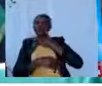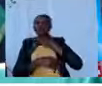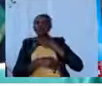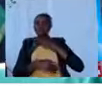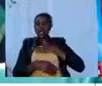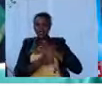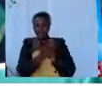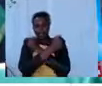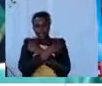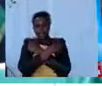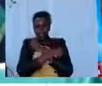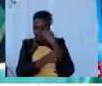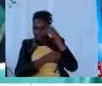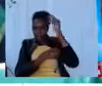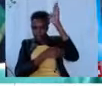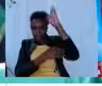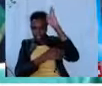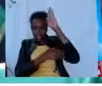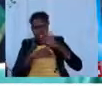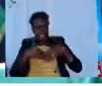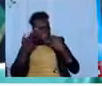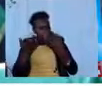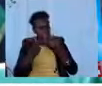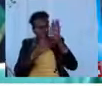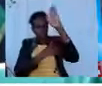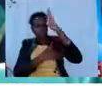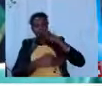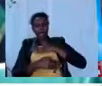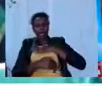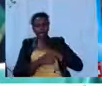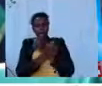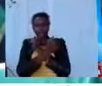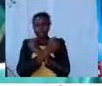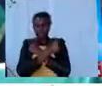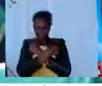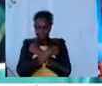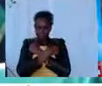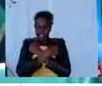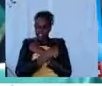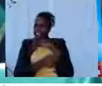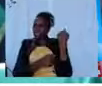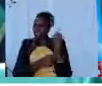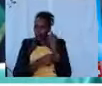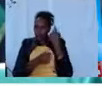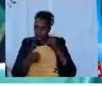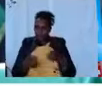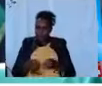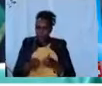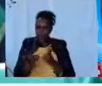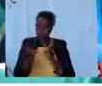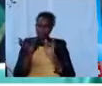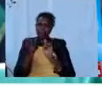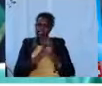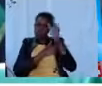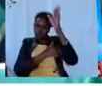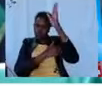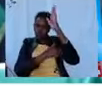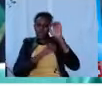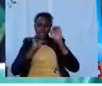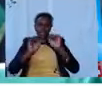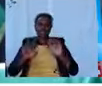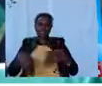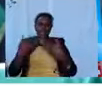him. Giving God our love is the only way God can give